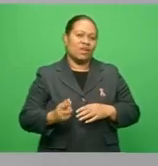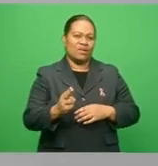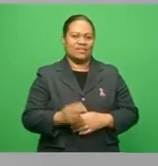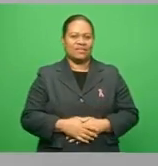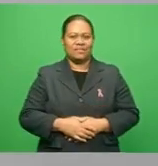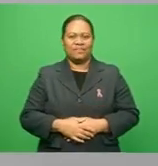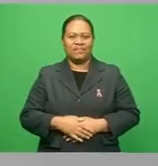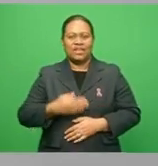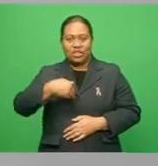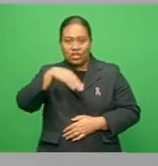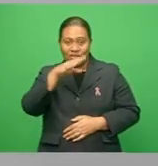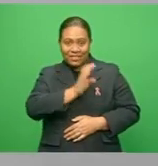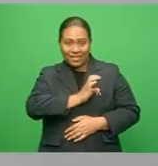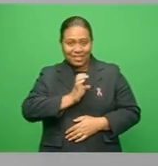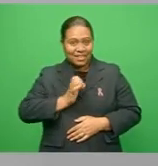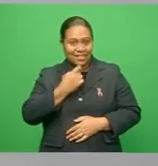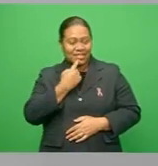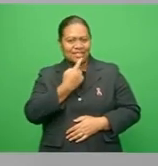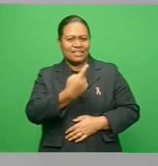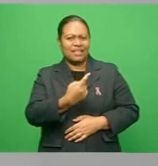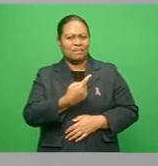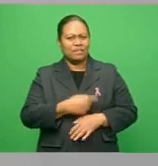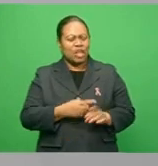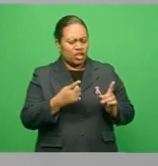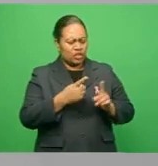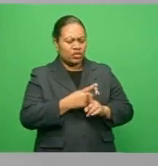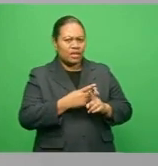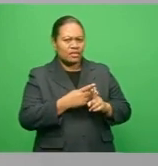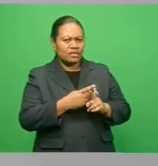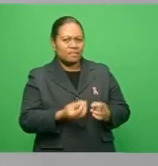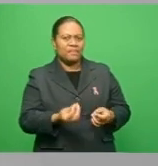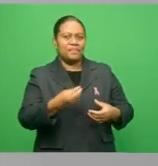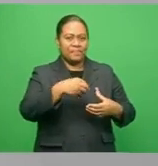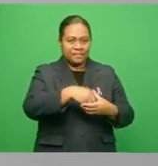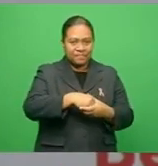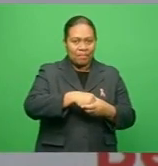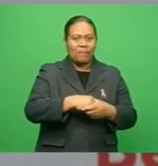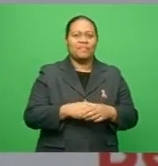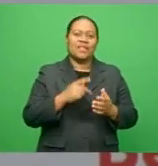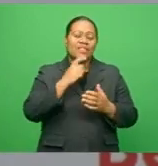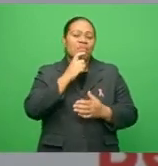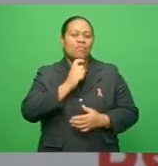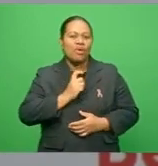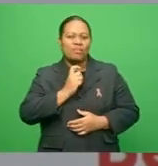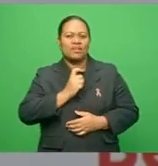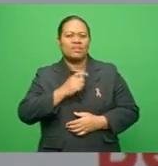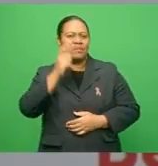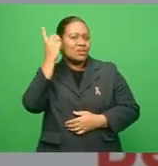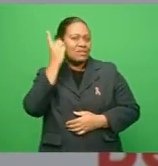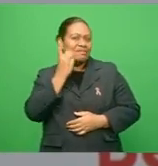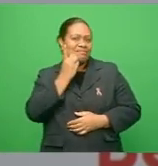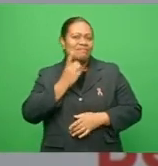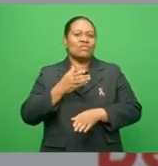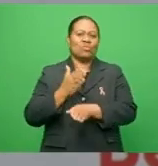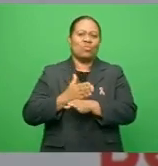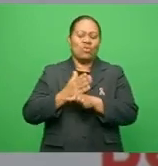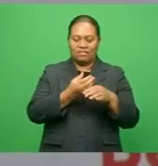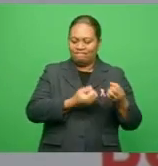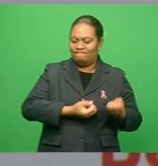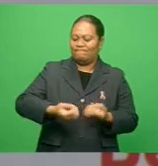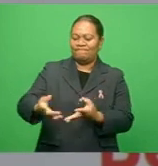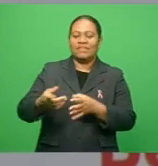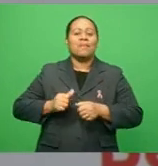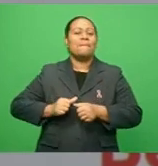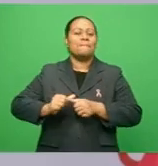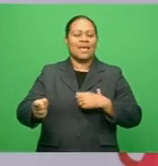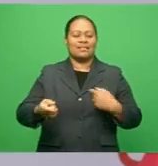Chief Executive Farid Mohammed says this change is a part of their promise as a digital operator to deliver the best